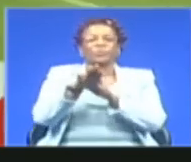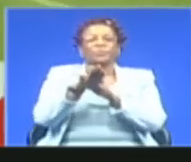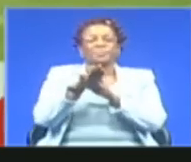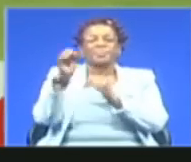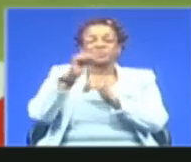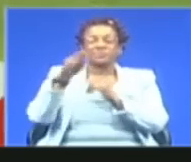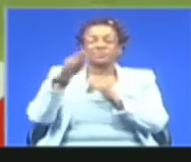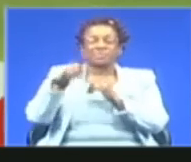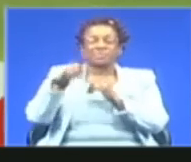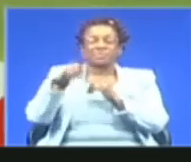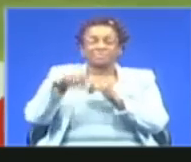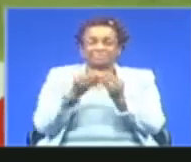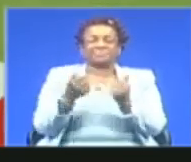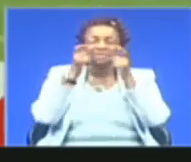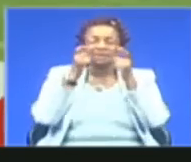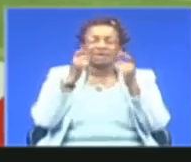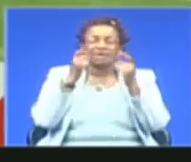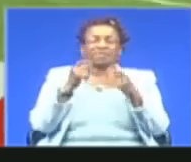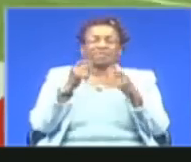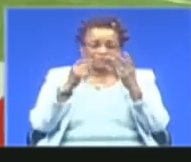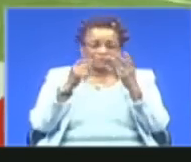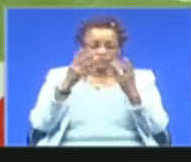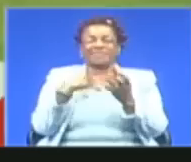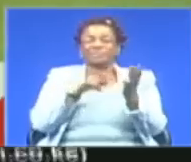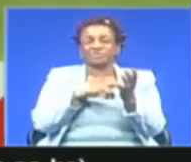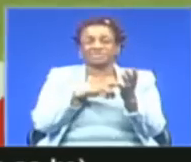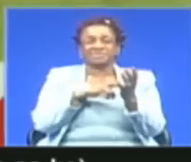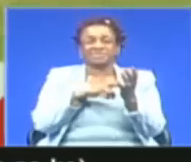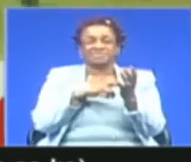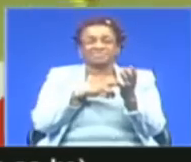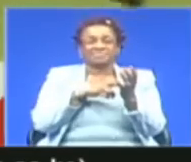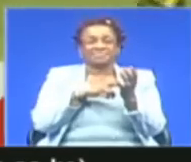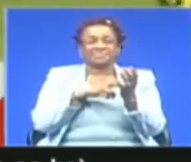FC 5-4 in a thrilling encounter at the Kenyatta Stadium in Machakos.